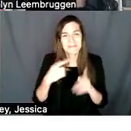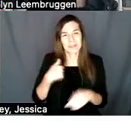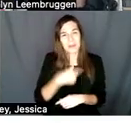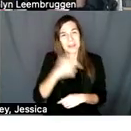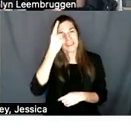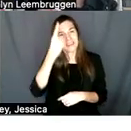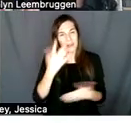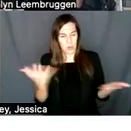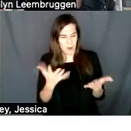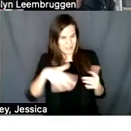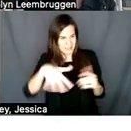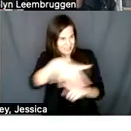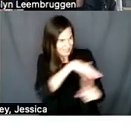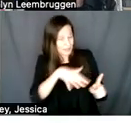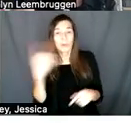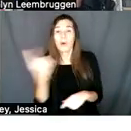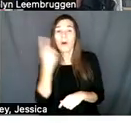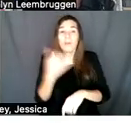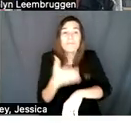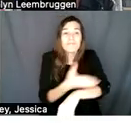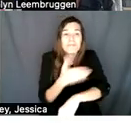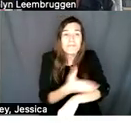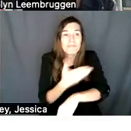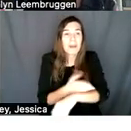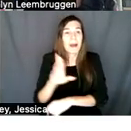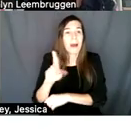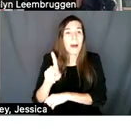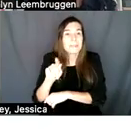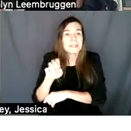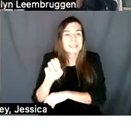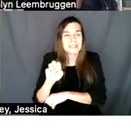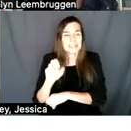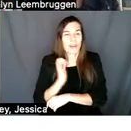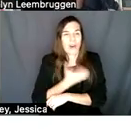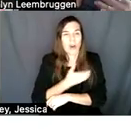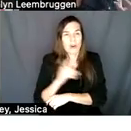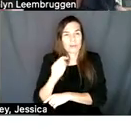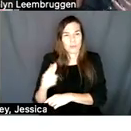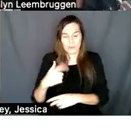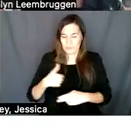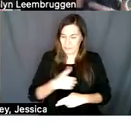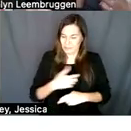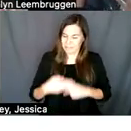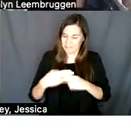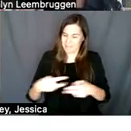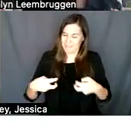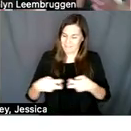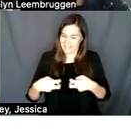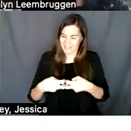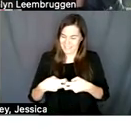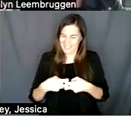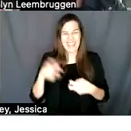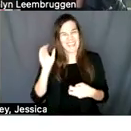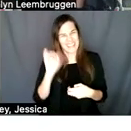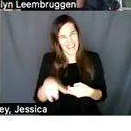we're constantly adding improvements and updates to the tool that we call physics. I think that's pretty cool that physics keeps, like